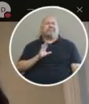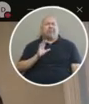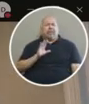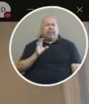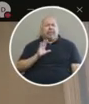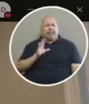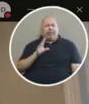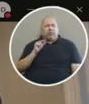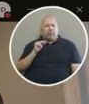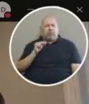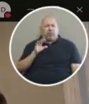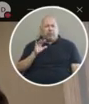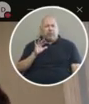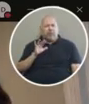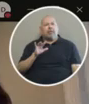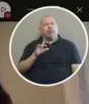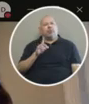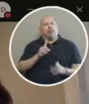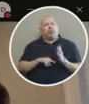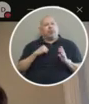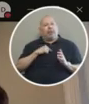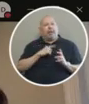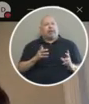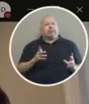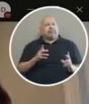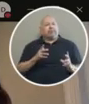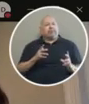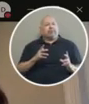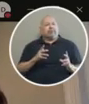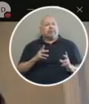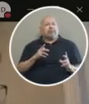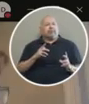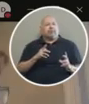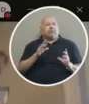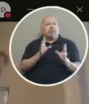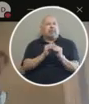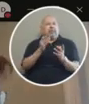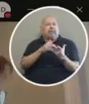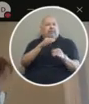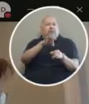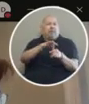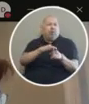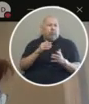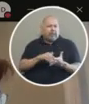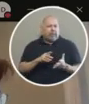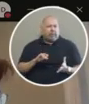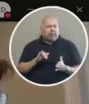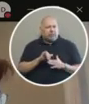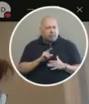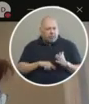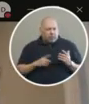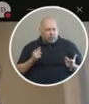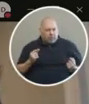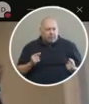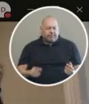no. When we actually need it, but those are my thoughts.